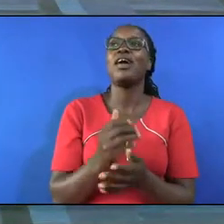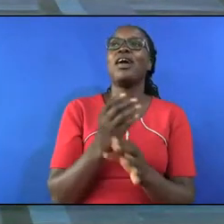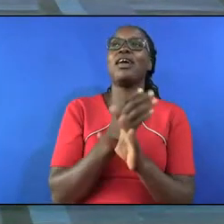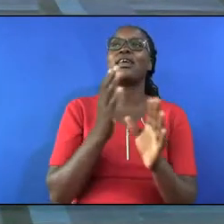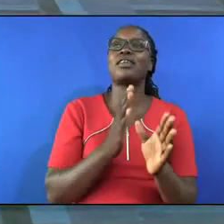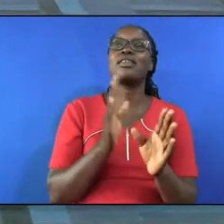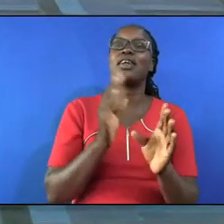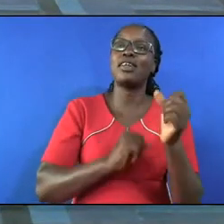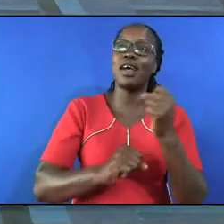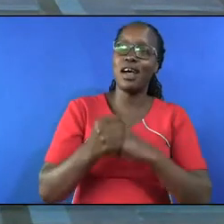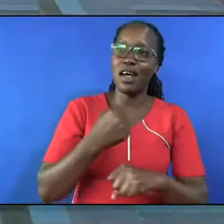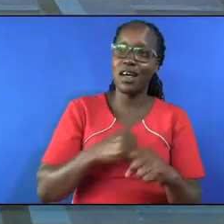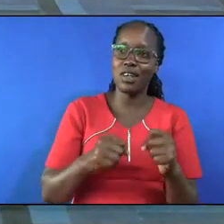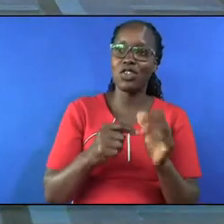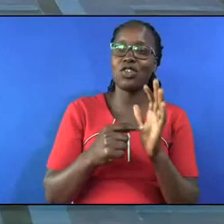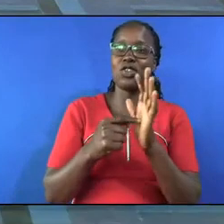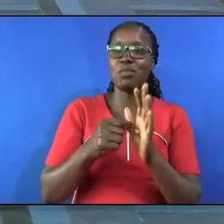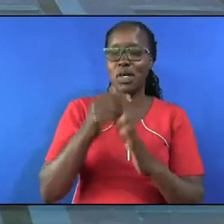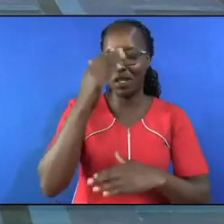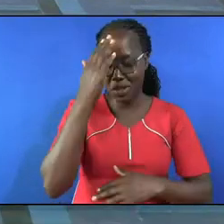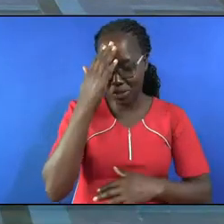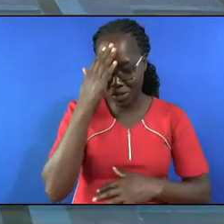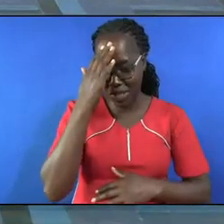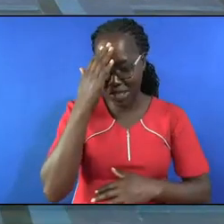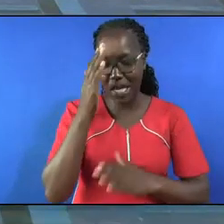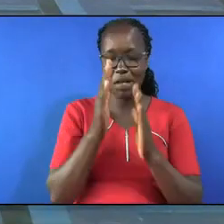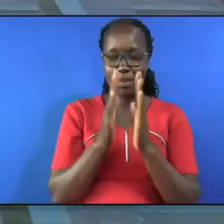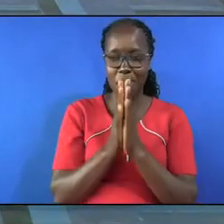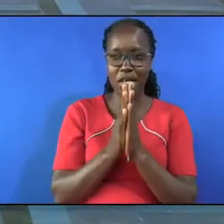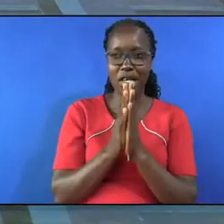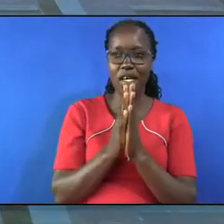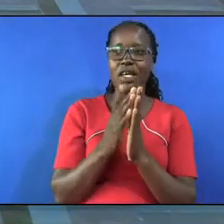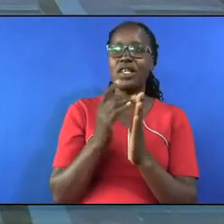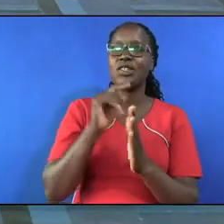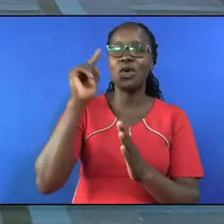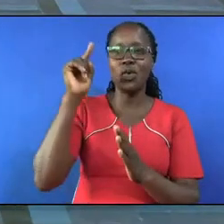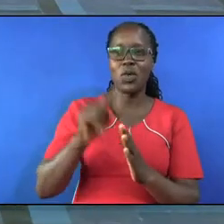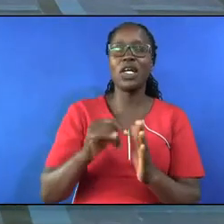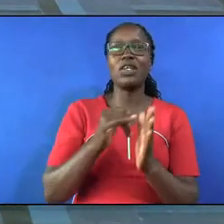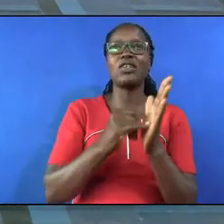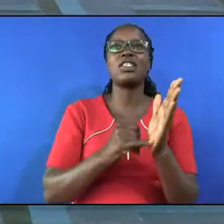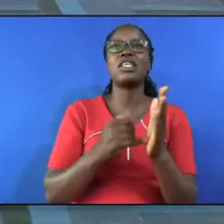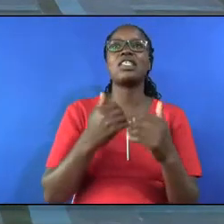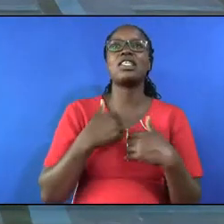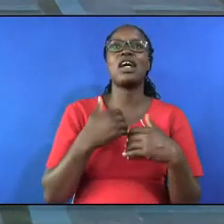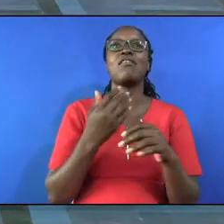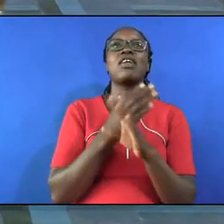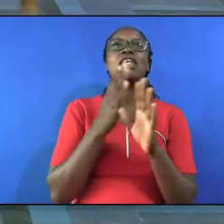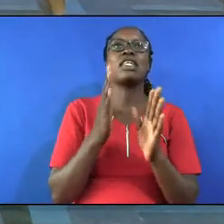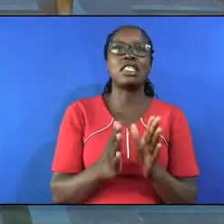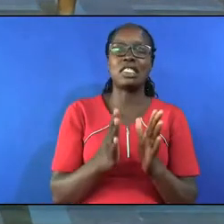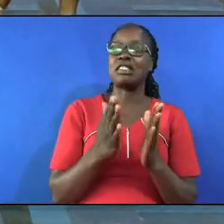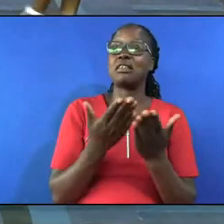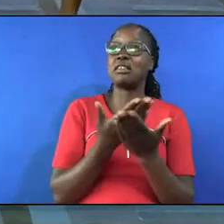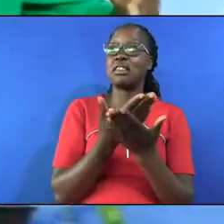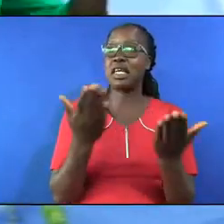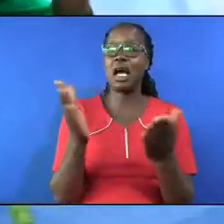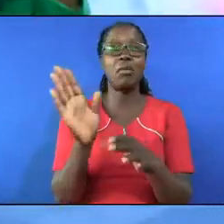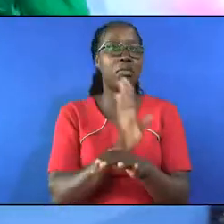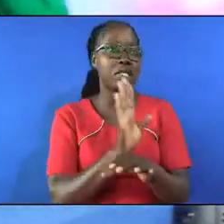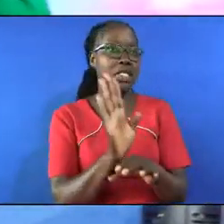is characterized by humility and prayer. So we cannot just have Christian zeal. We are